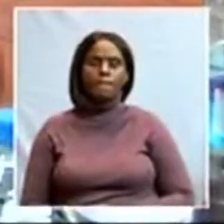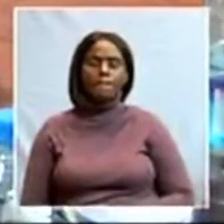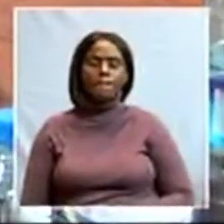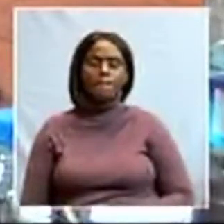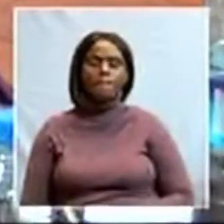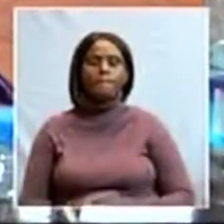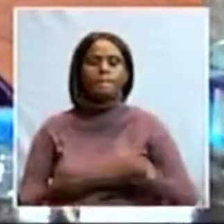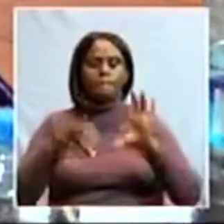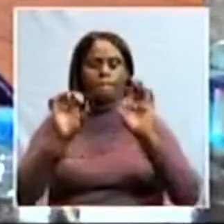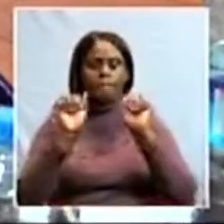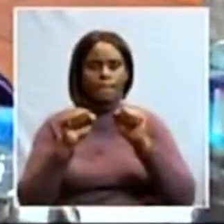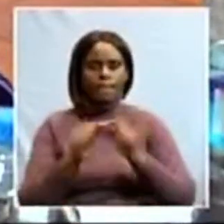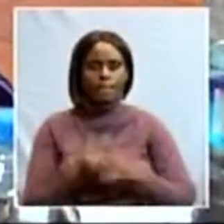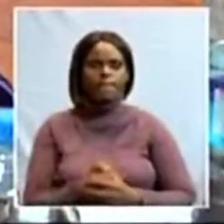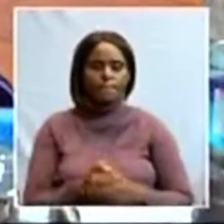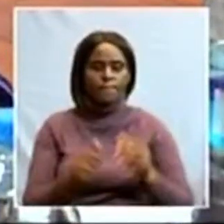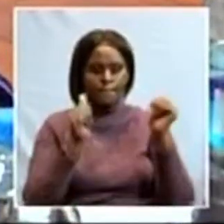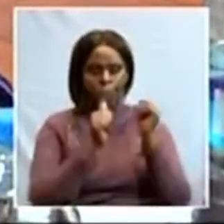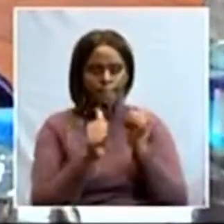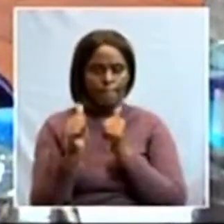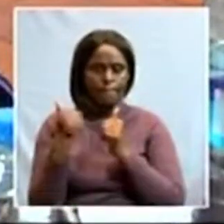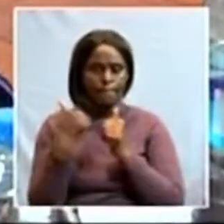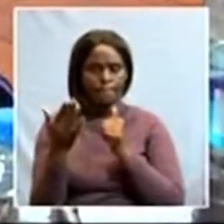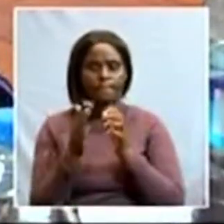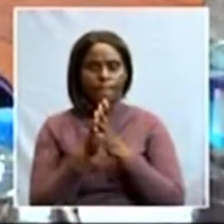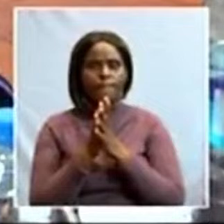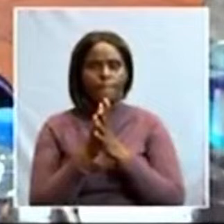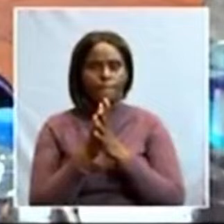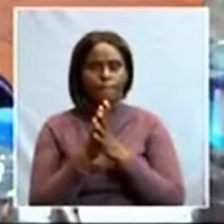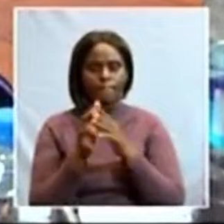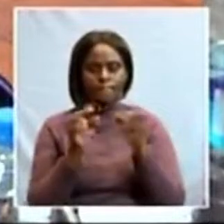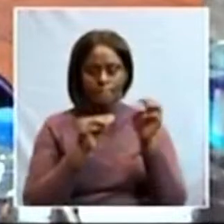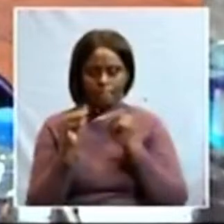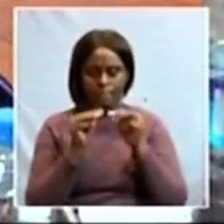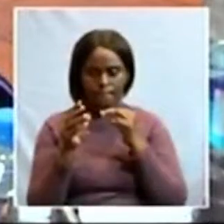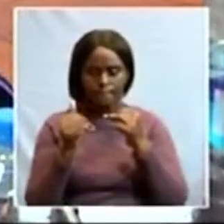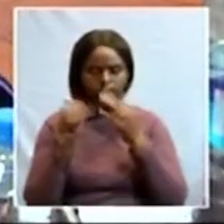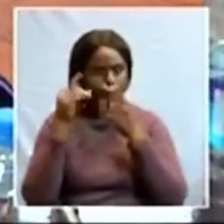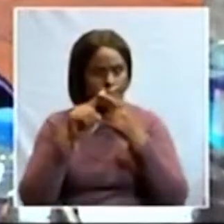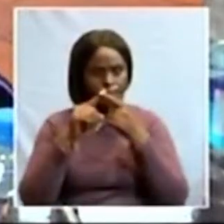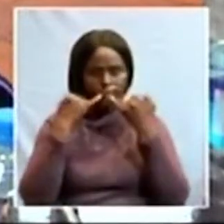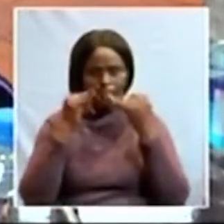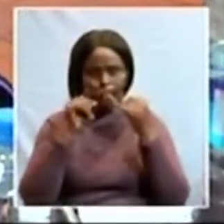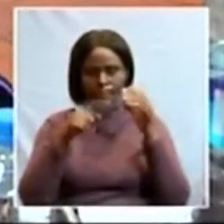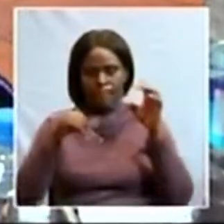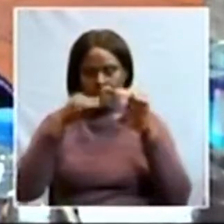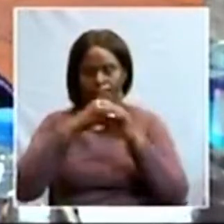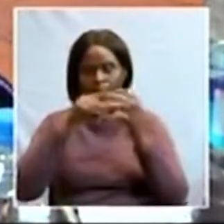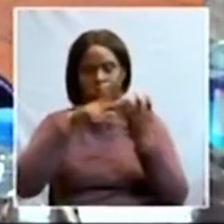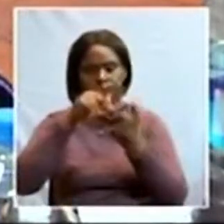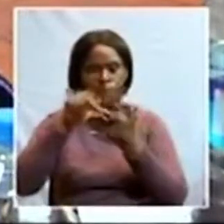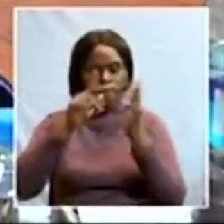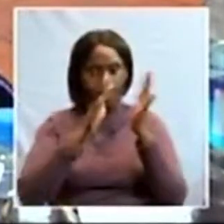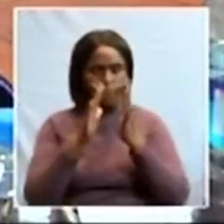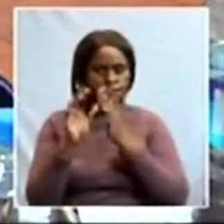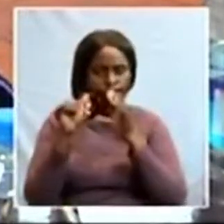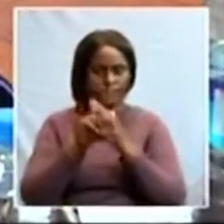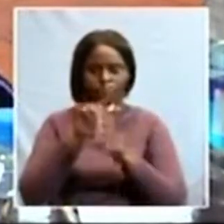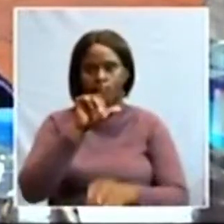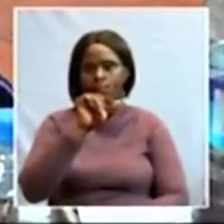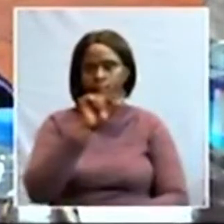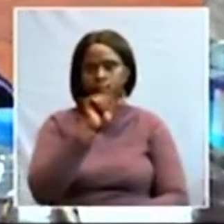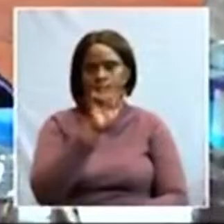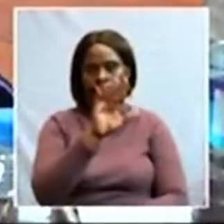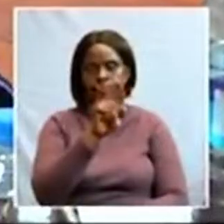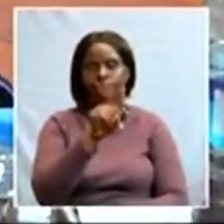Go ahead. Action taken: management wishes to state that it has included a payment plan in the